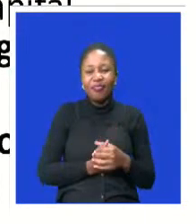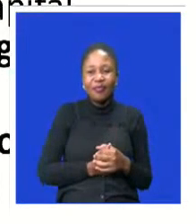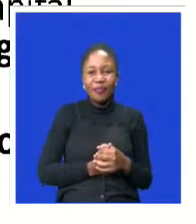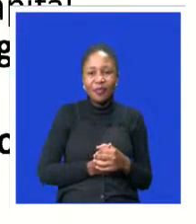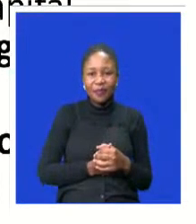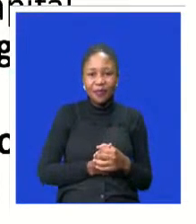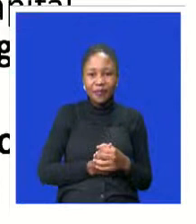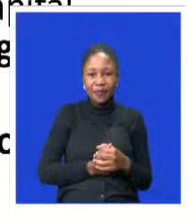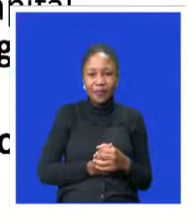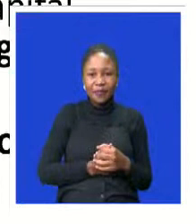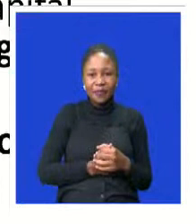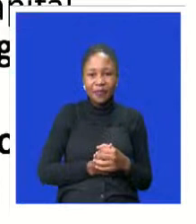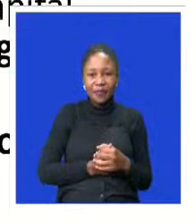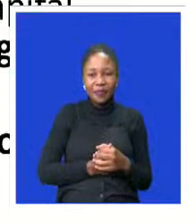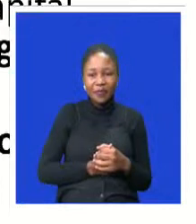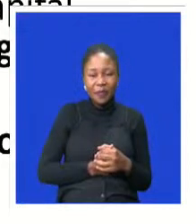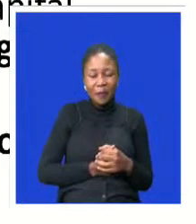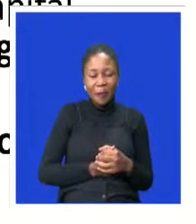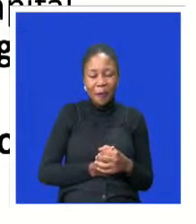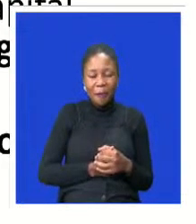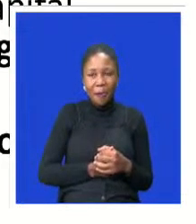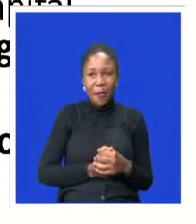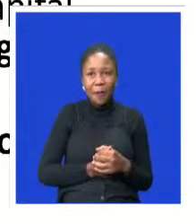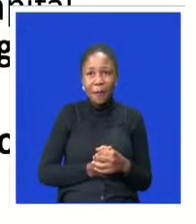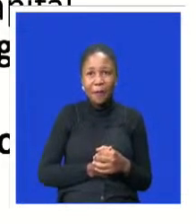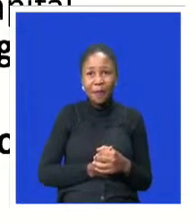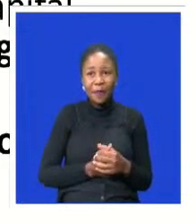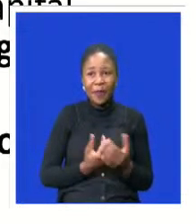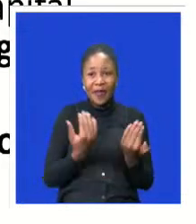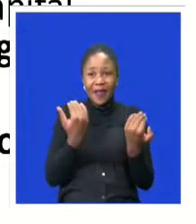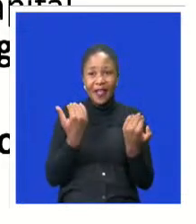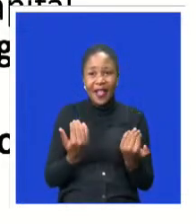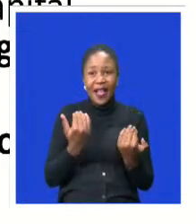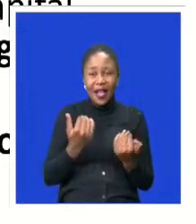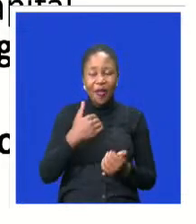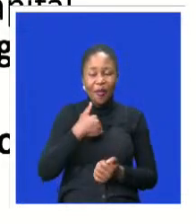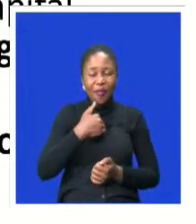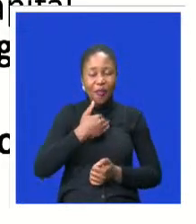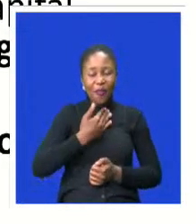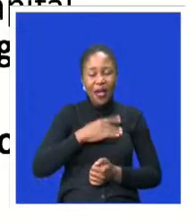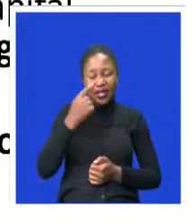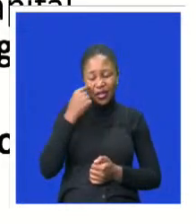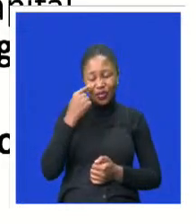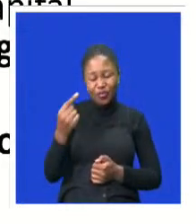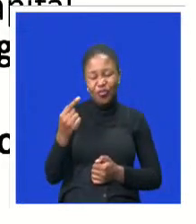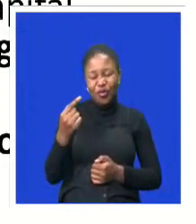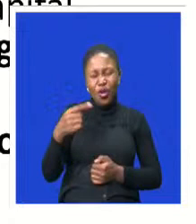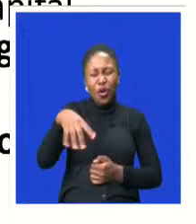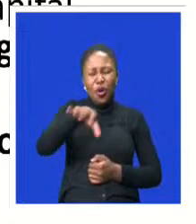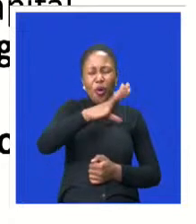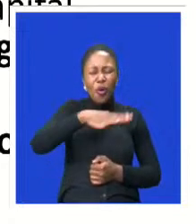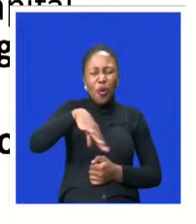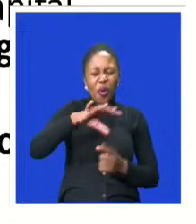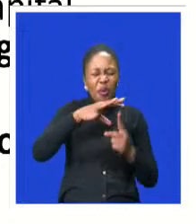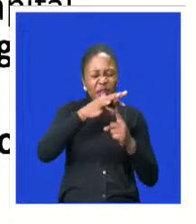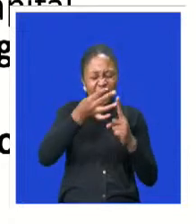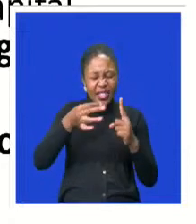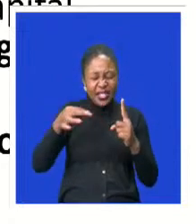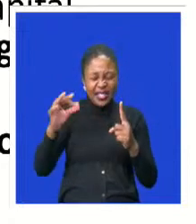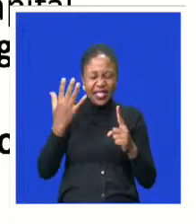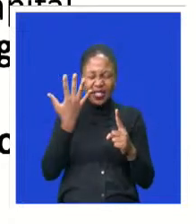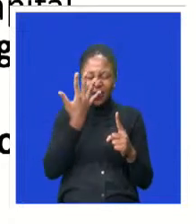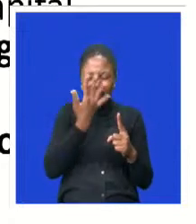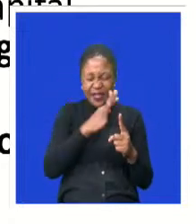Now let us look at our sentences that we have written. Sentence number 1, you'll notice that it